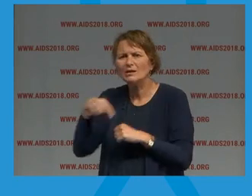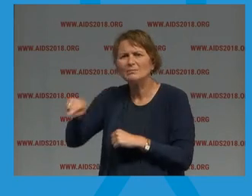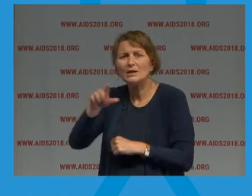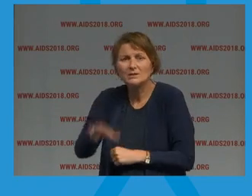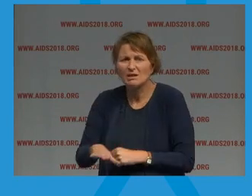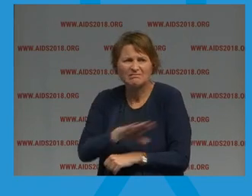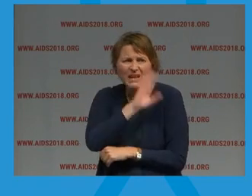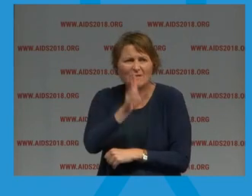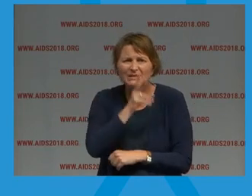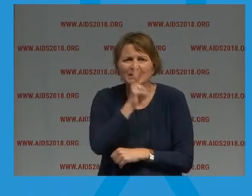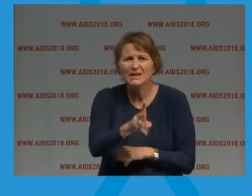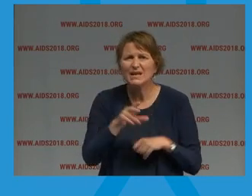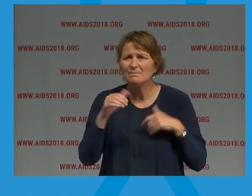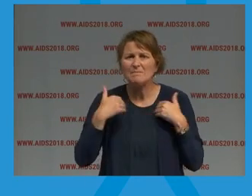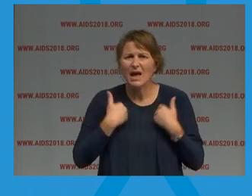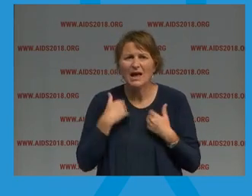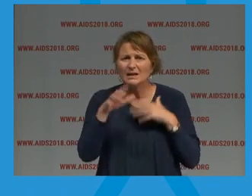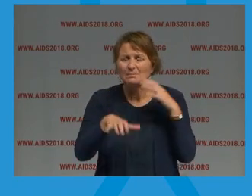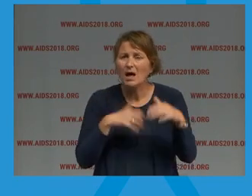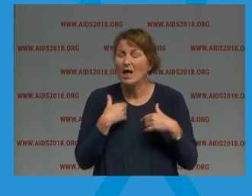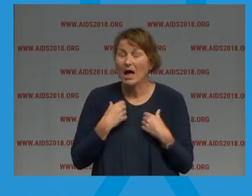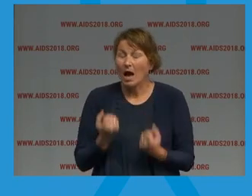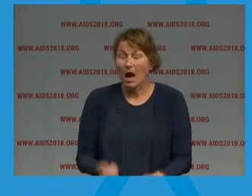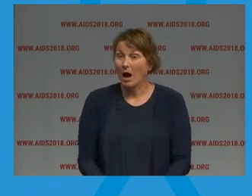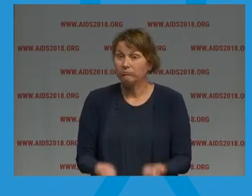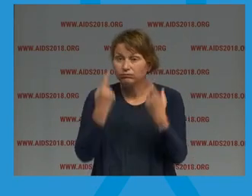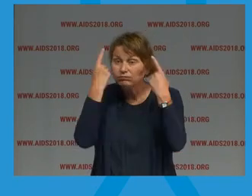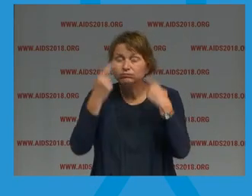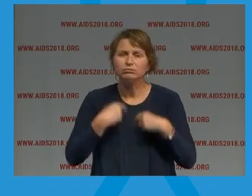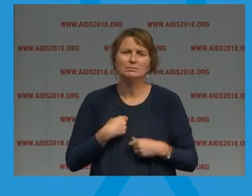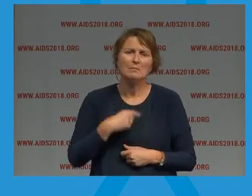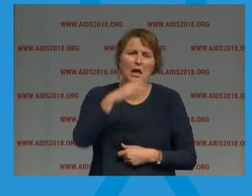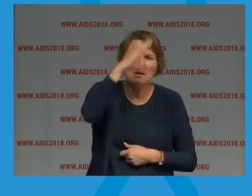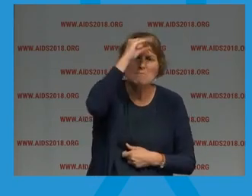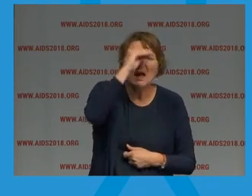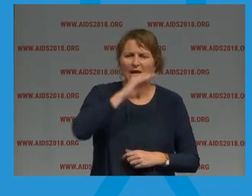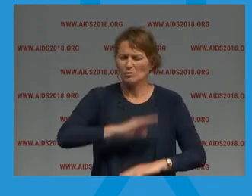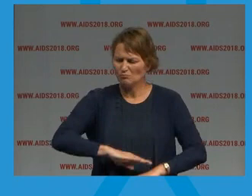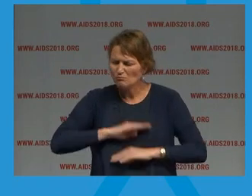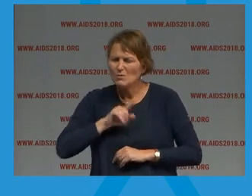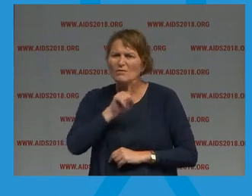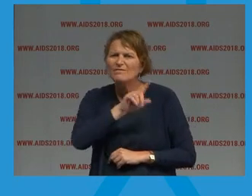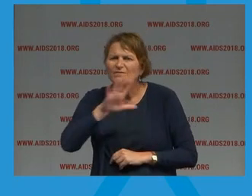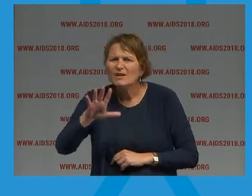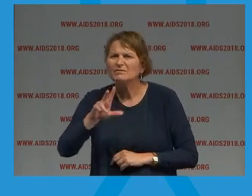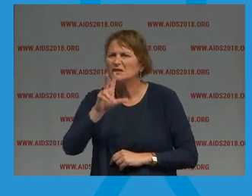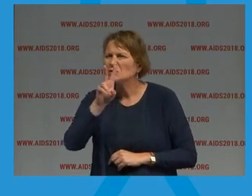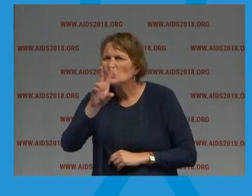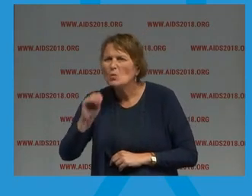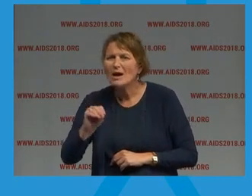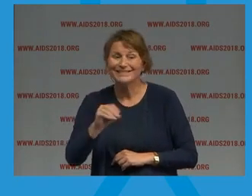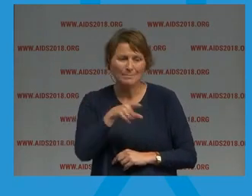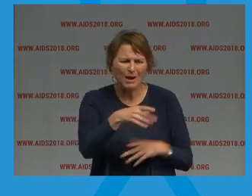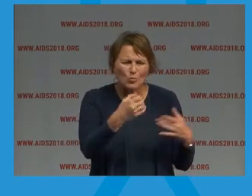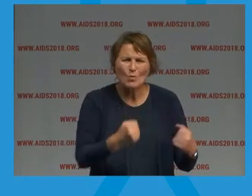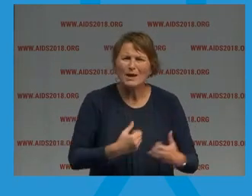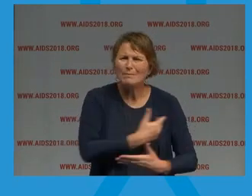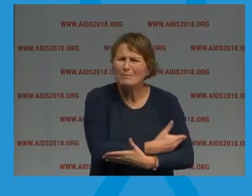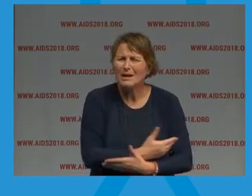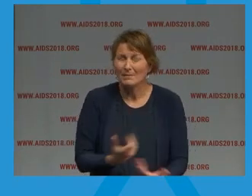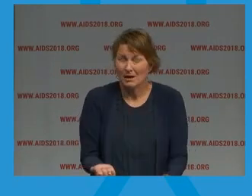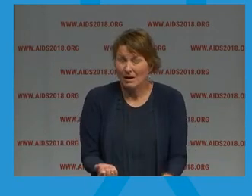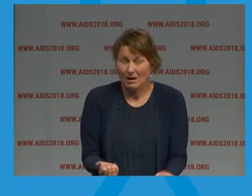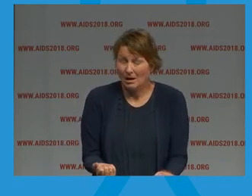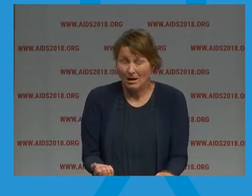beings. I can't understand a man of 15, 20, 30 raping a baby. I mean, come on, let me understand